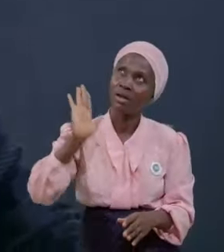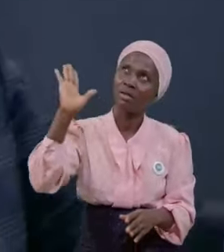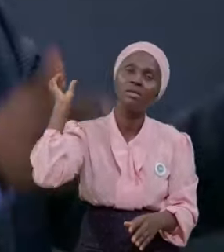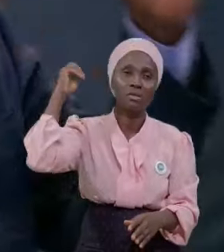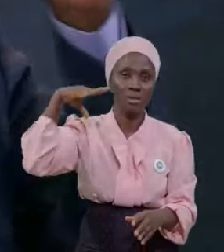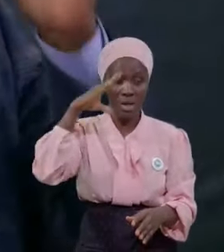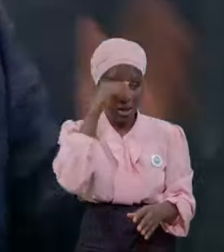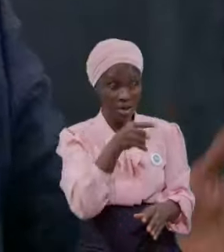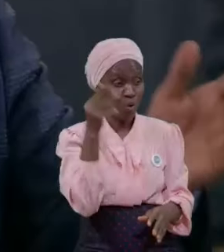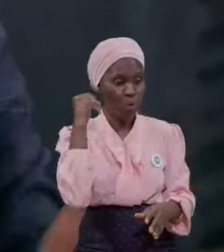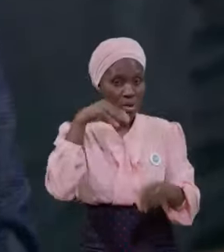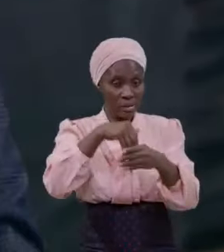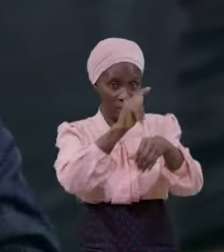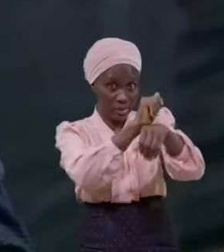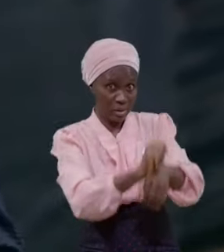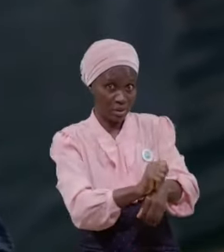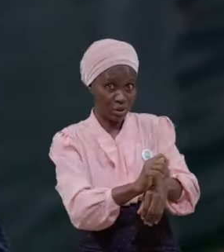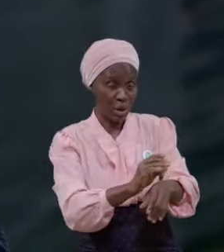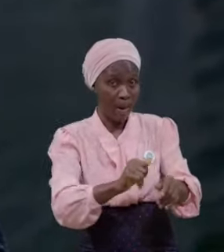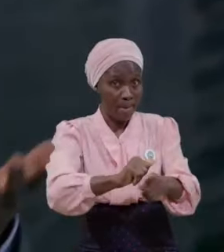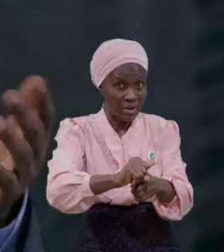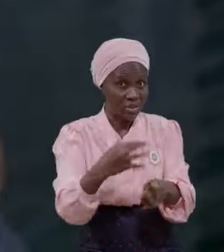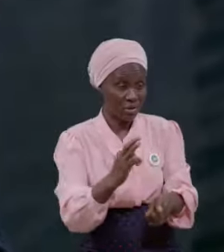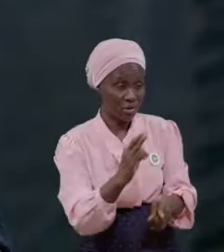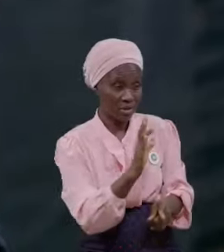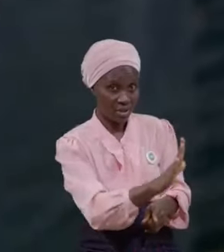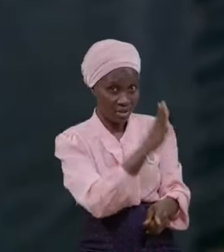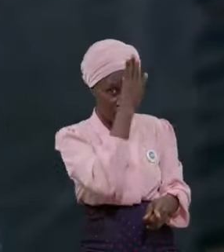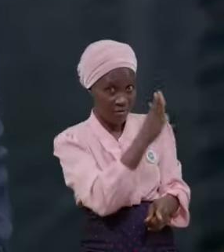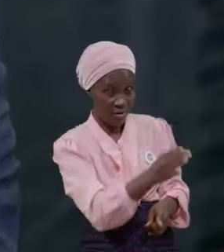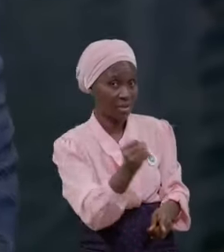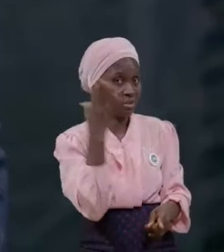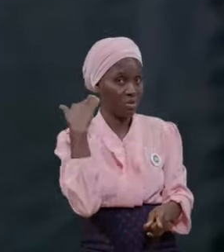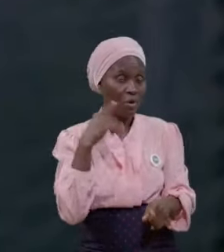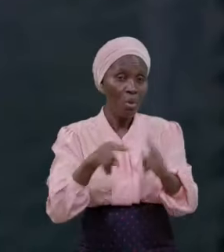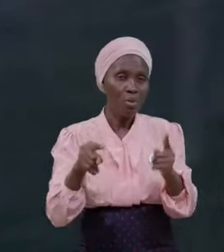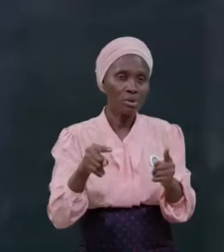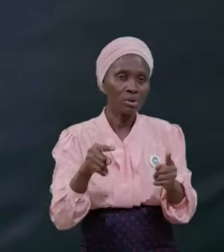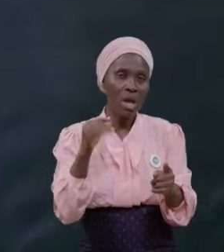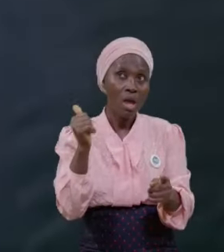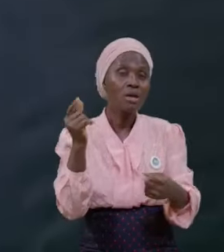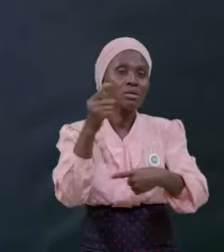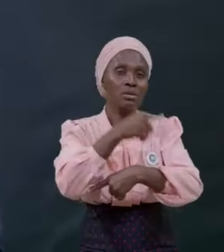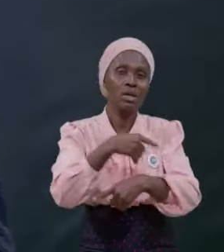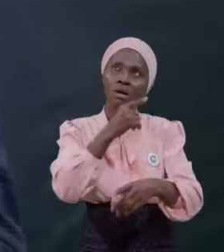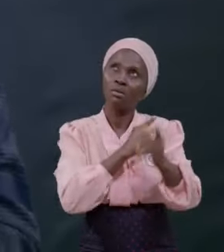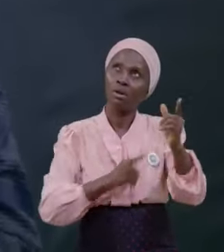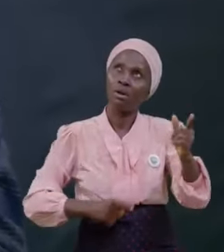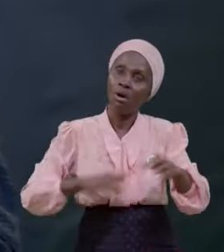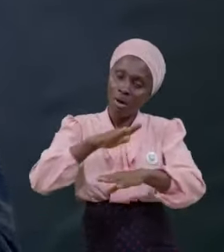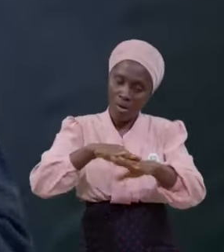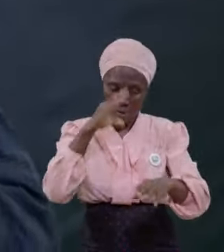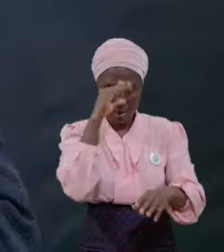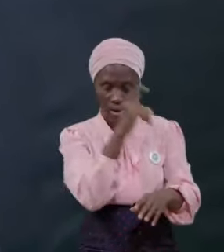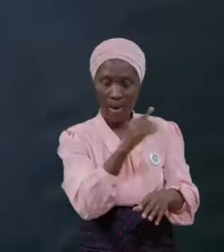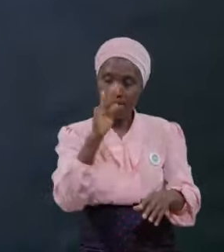came, the Lord called him by his grace. Look at verse 16. In verse 16,